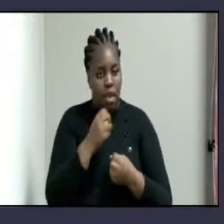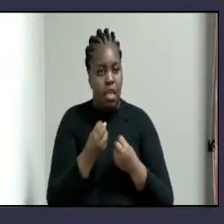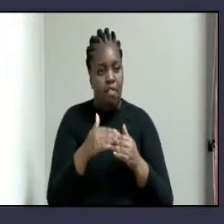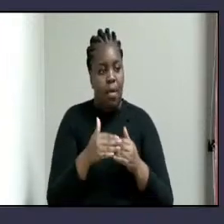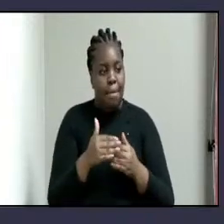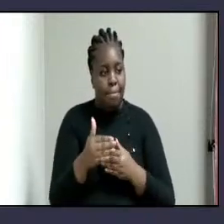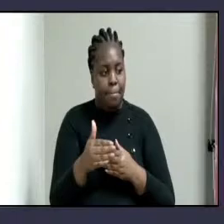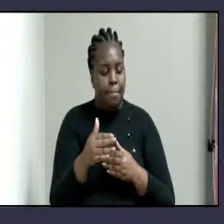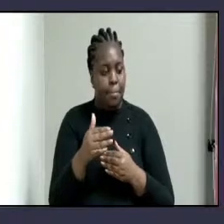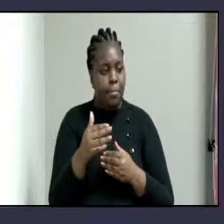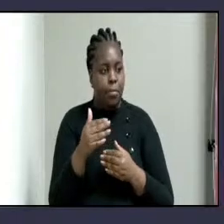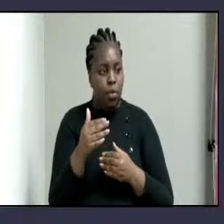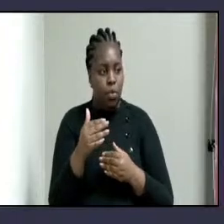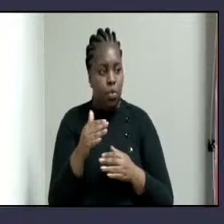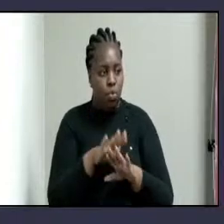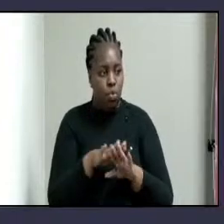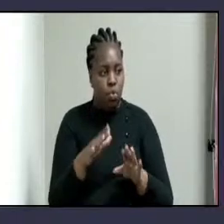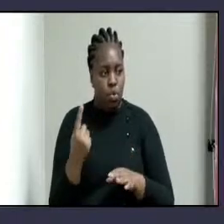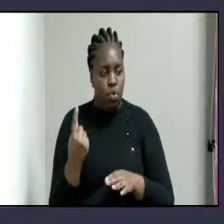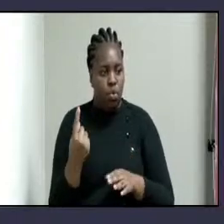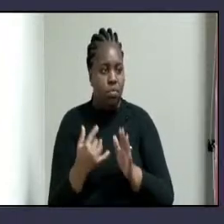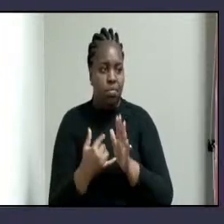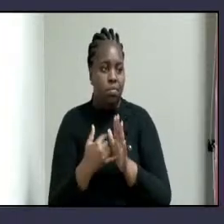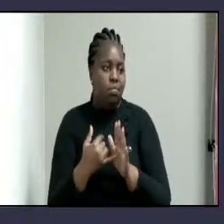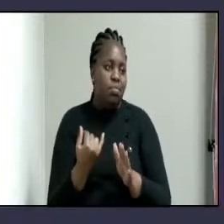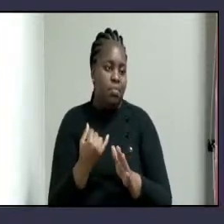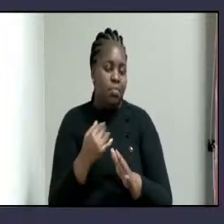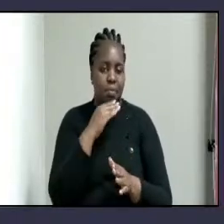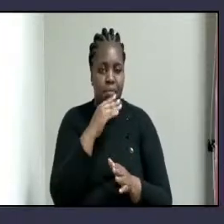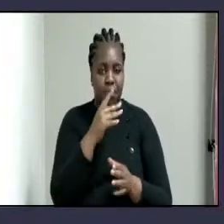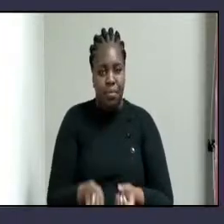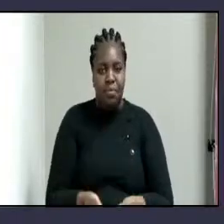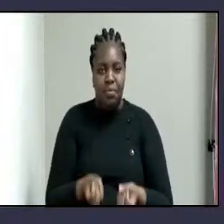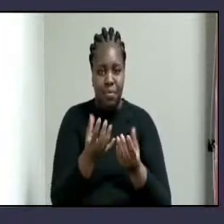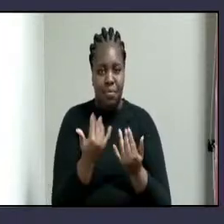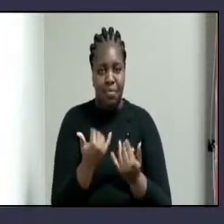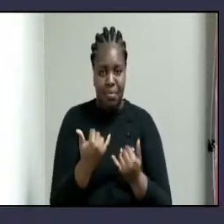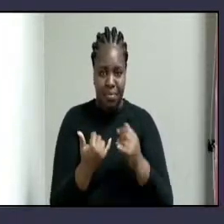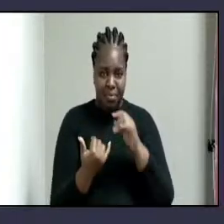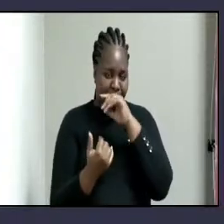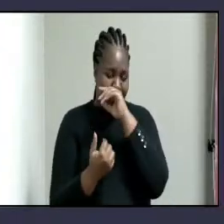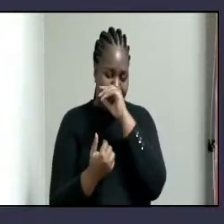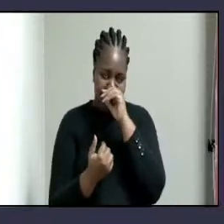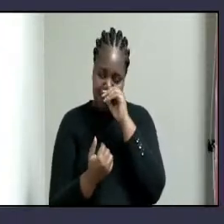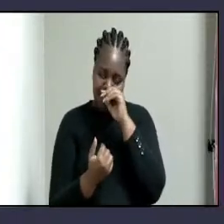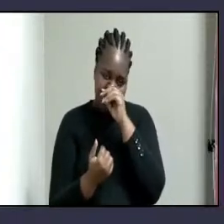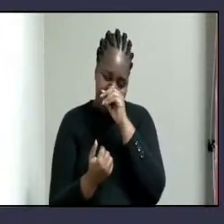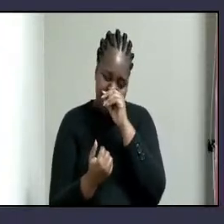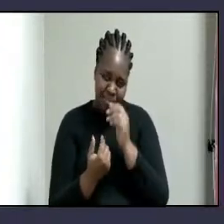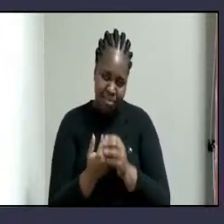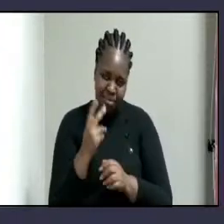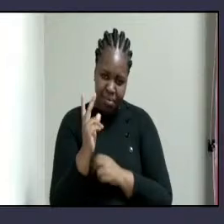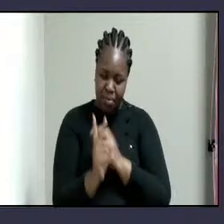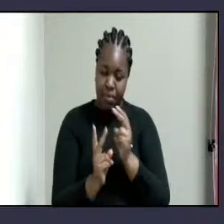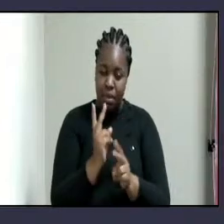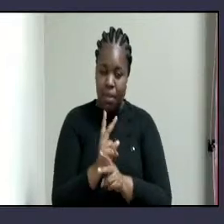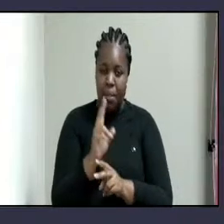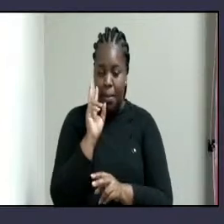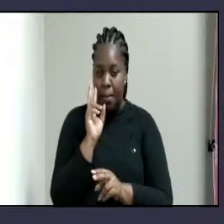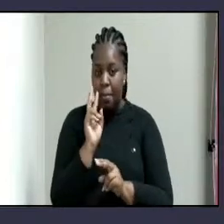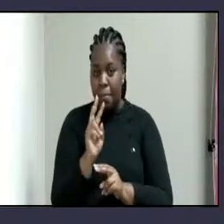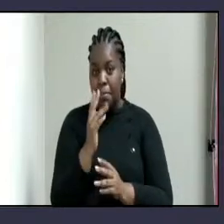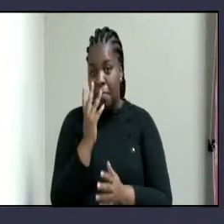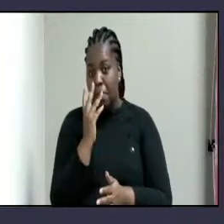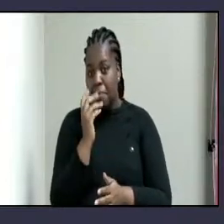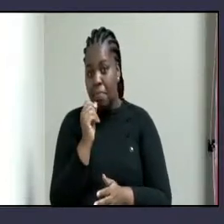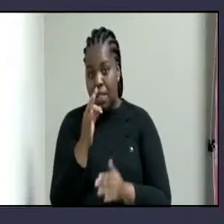judgment, not just perhaps what is provided for now. But, and again, maybe to say that the